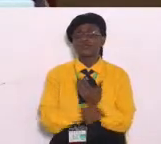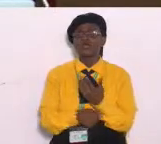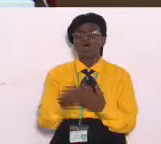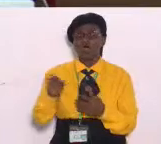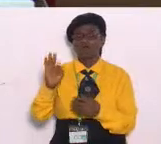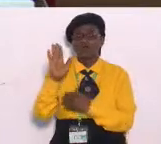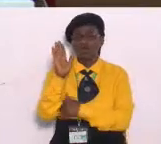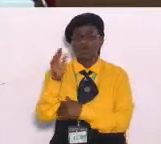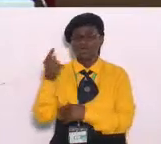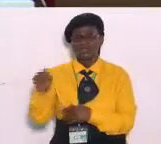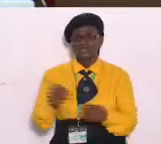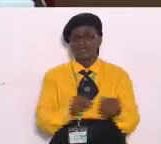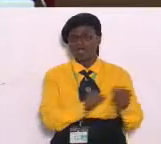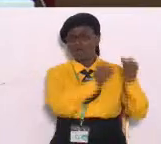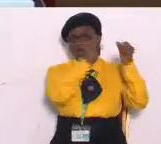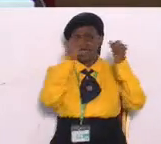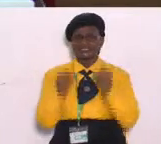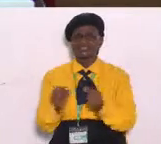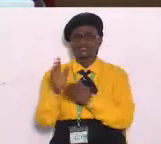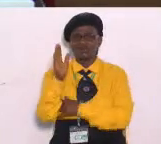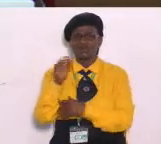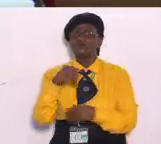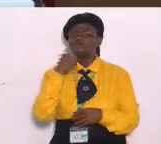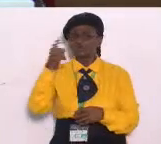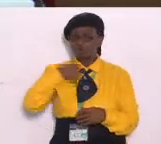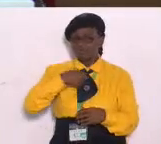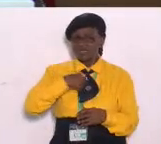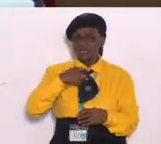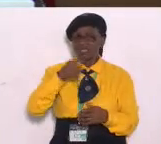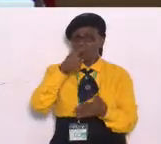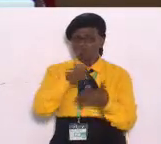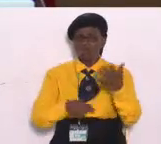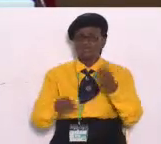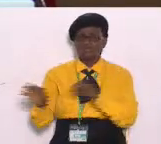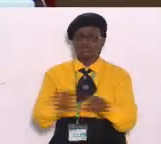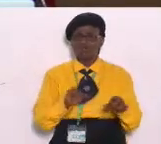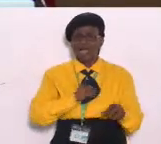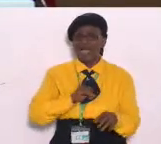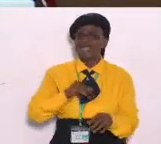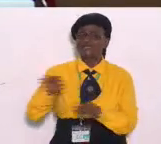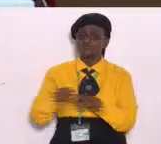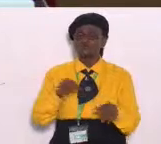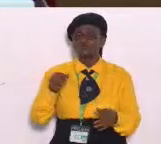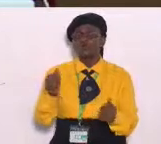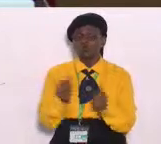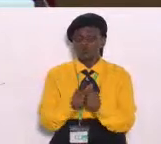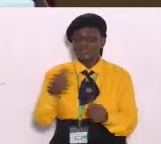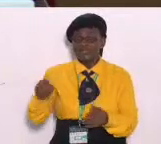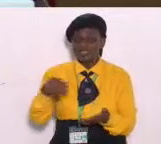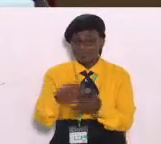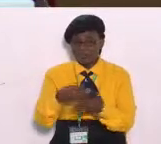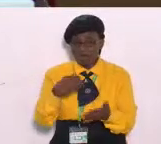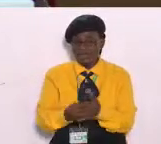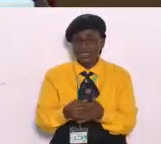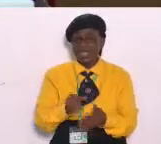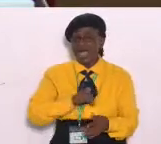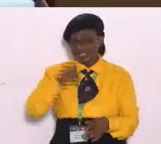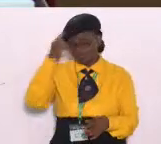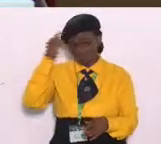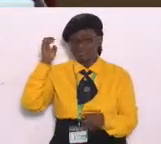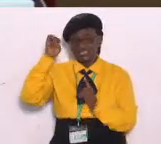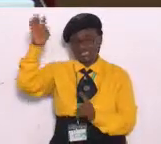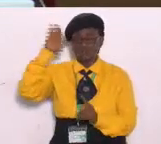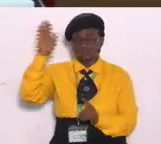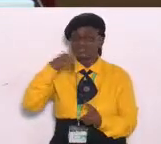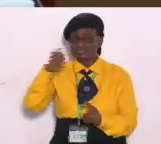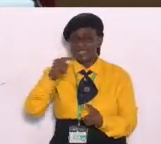And the Almighty God said to me, when I asked, what do I do with the money? I thought he would say, oh, pay your tithe